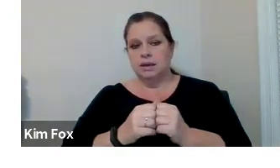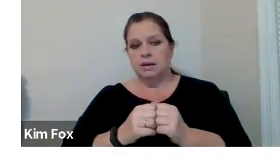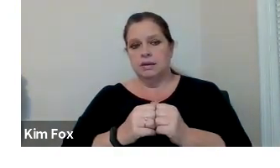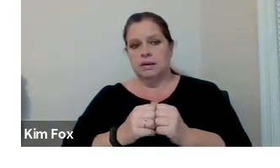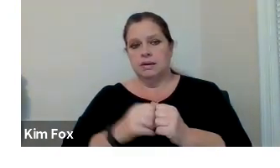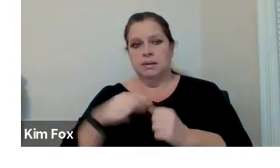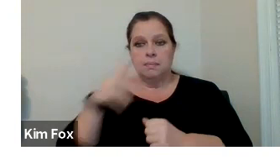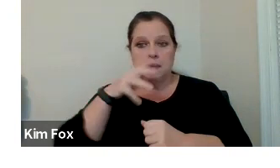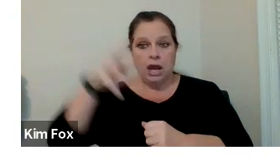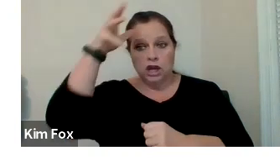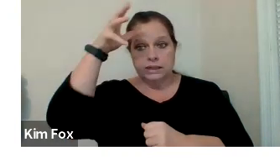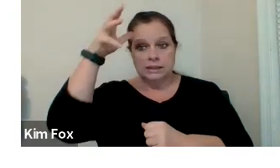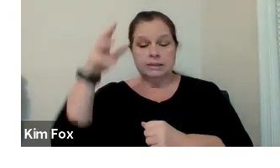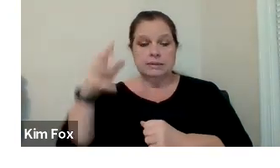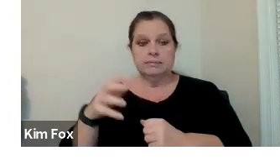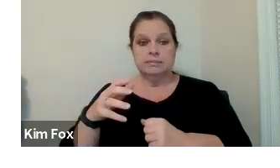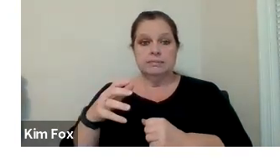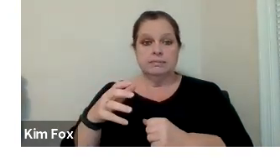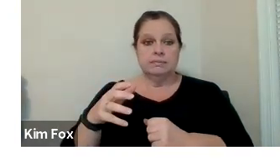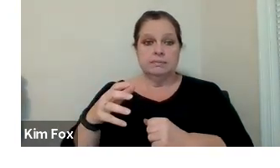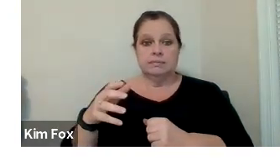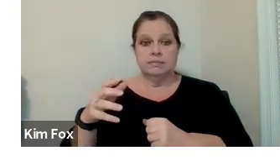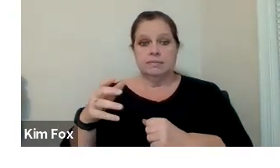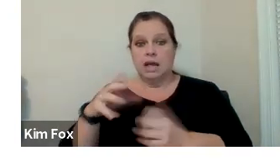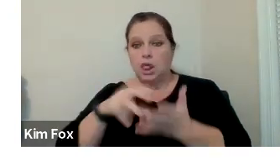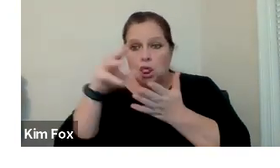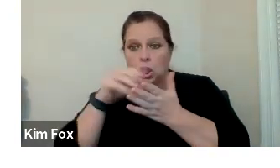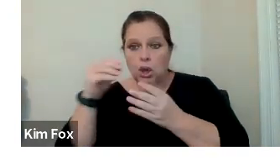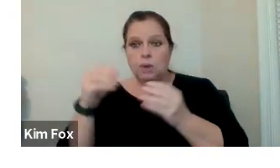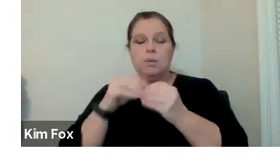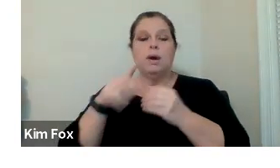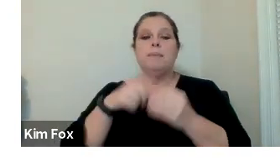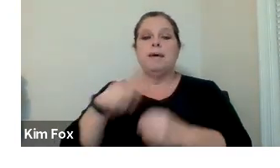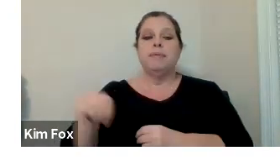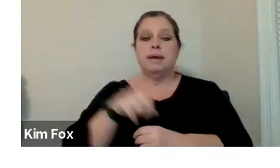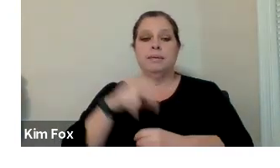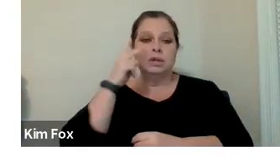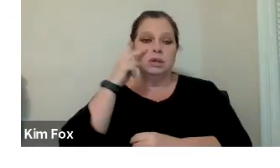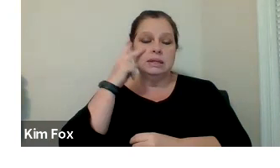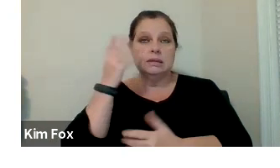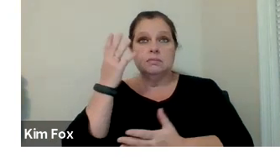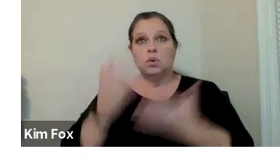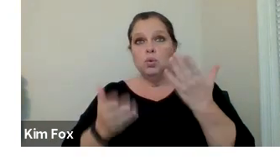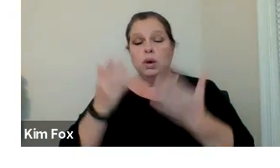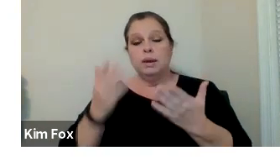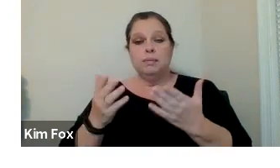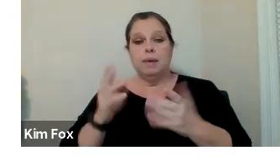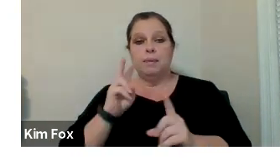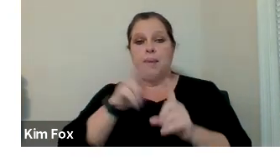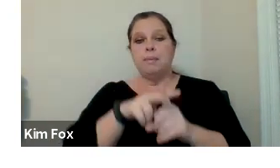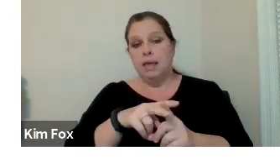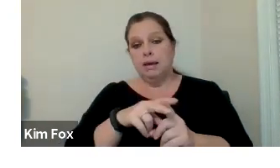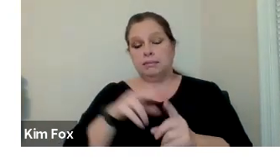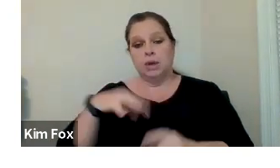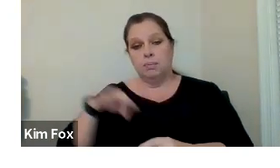to your parents or guardians and see and learn a little bit about them to see what you might be able to apply for during